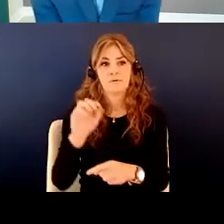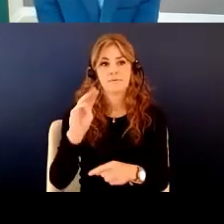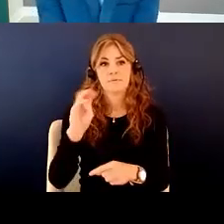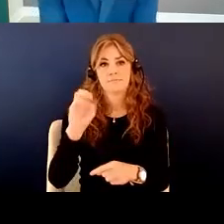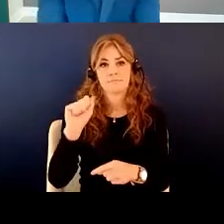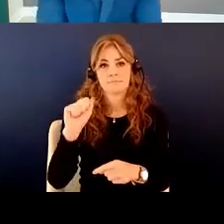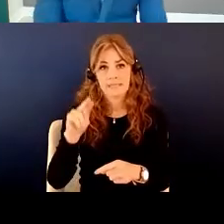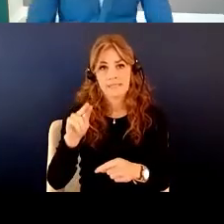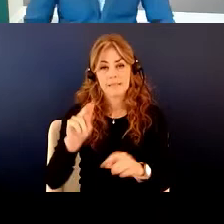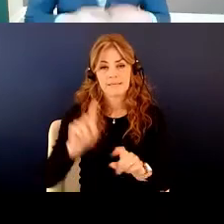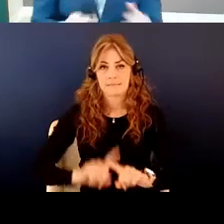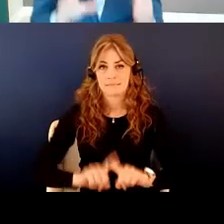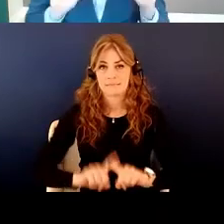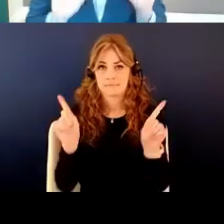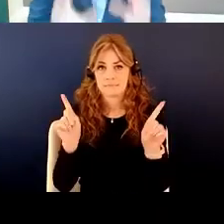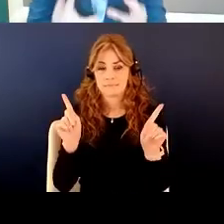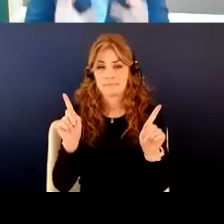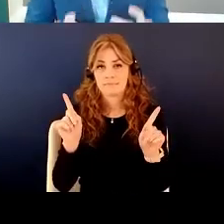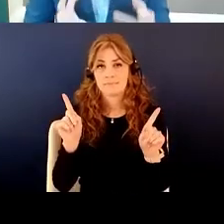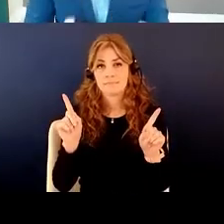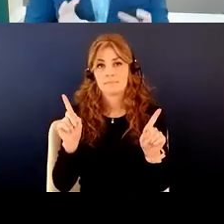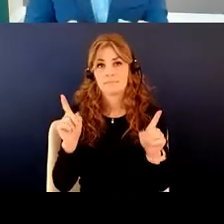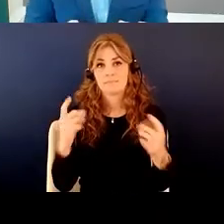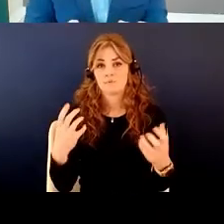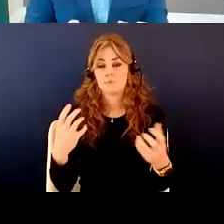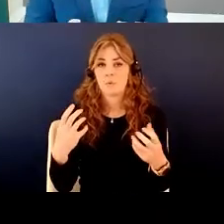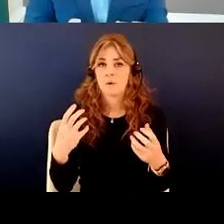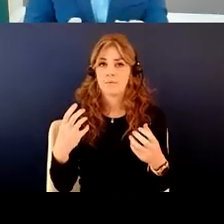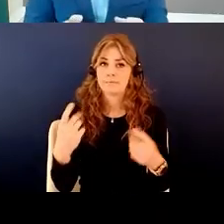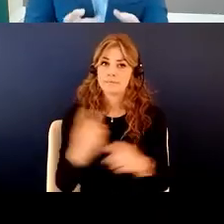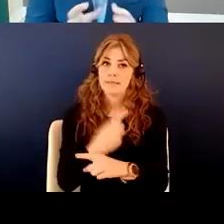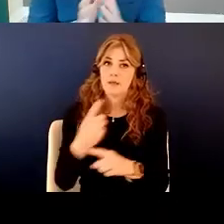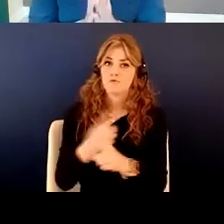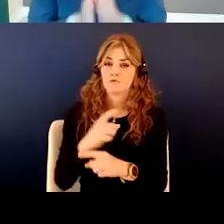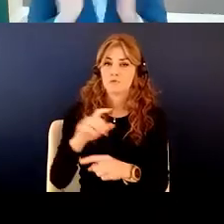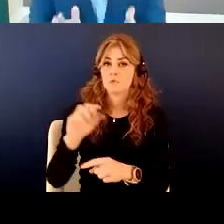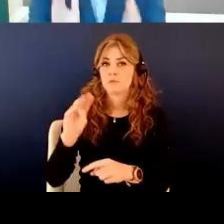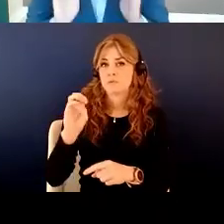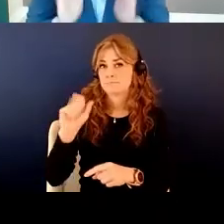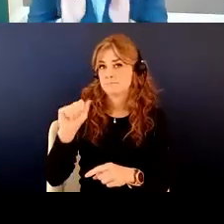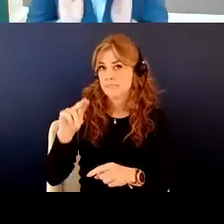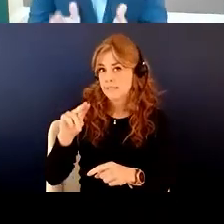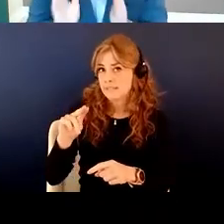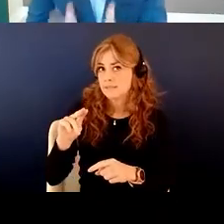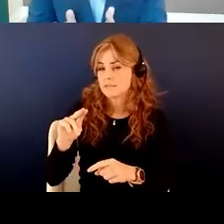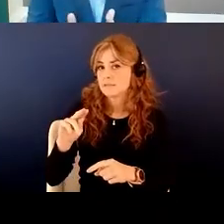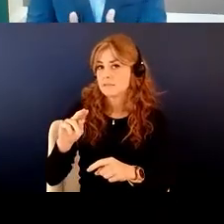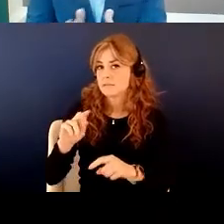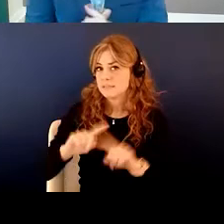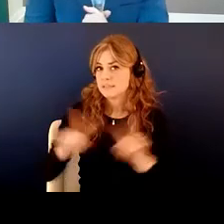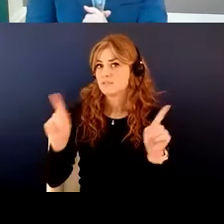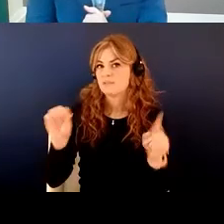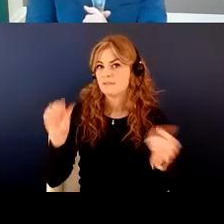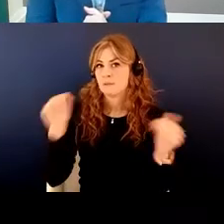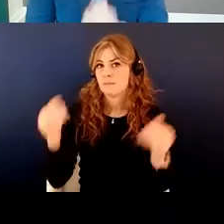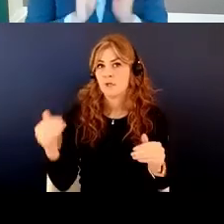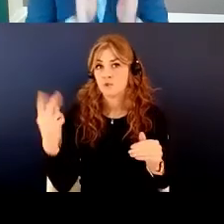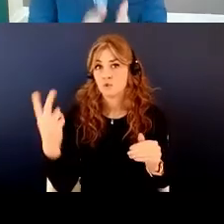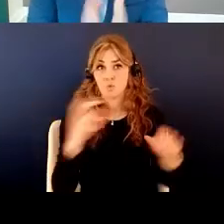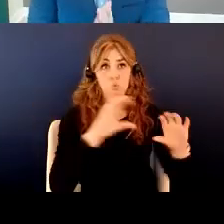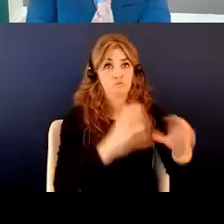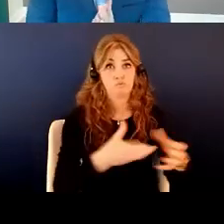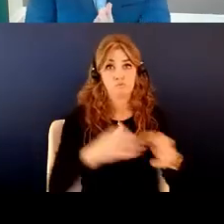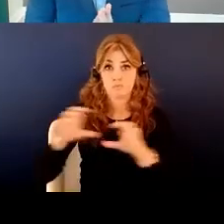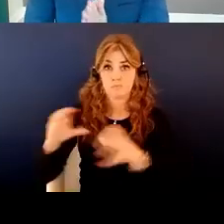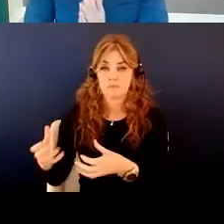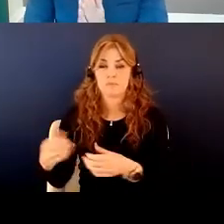okay? So we're interested in the standardized mean difference if we are comparing two groups, and those